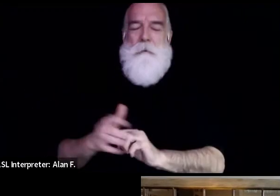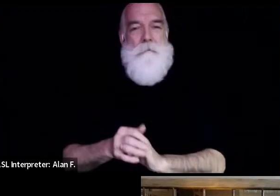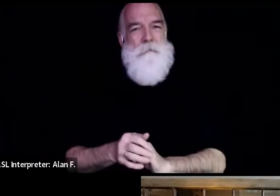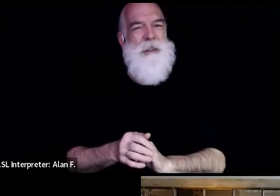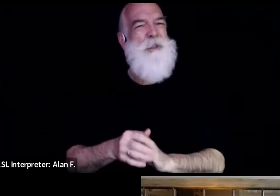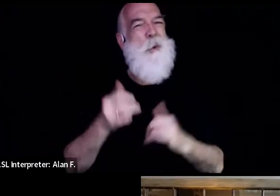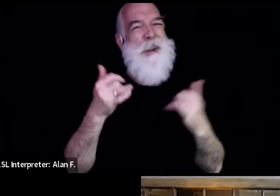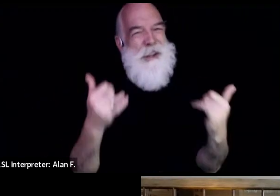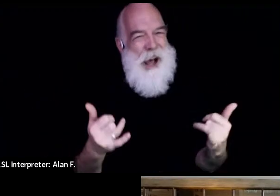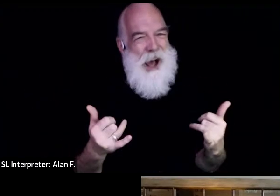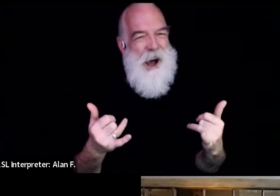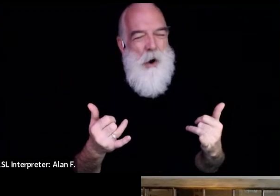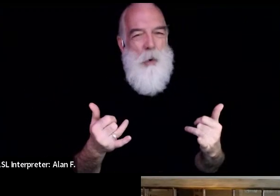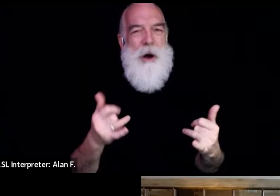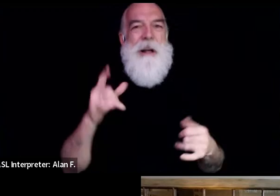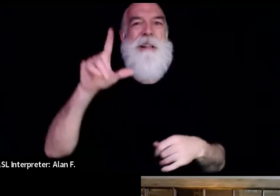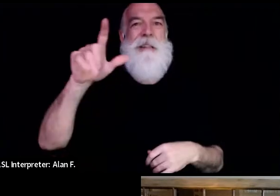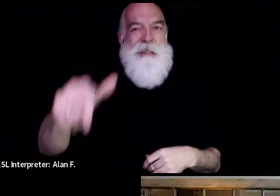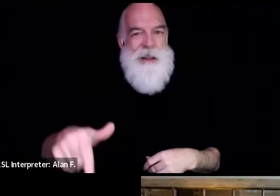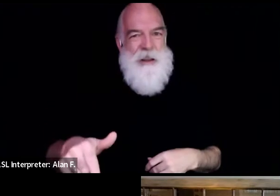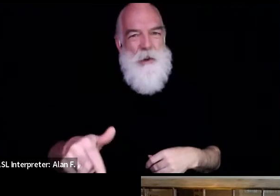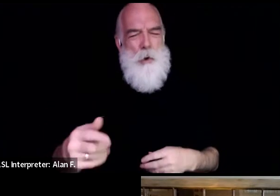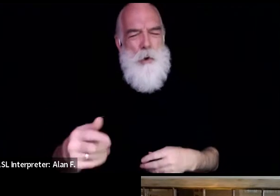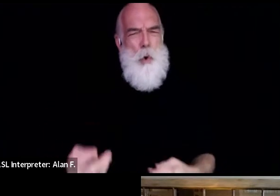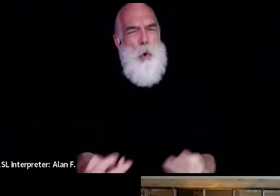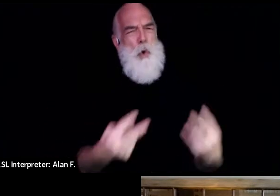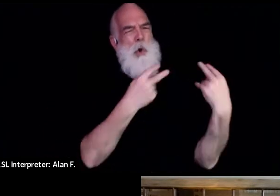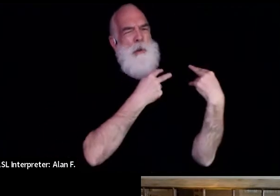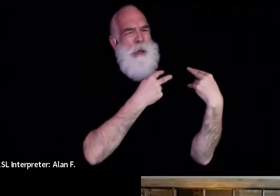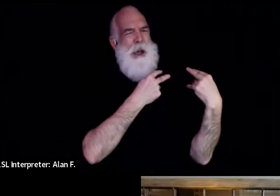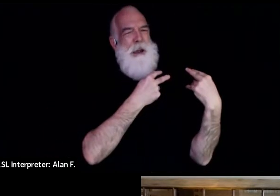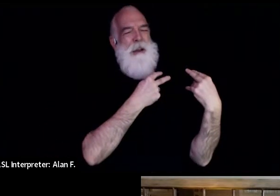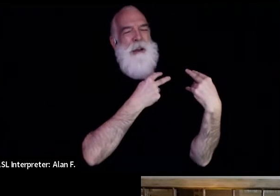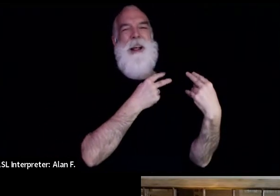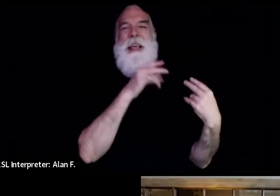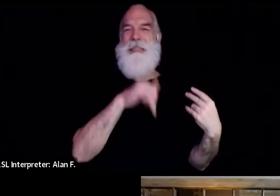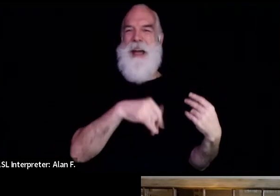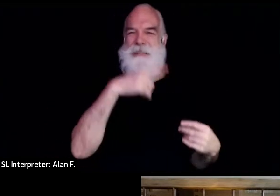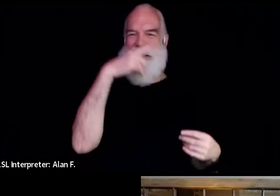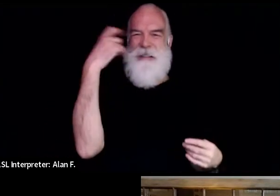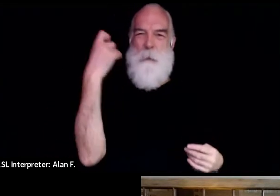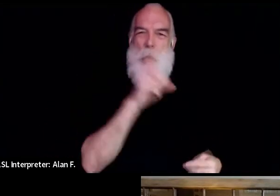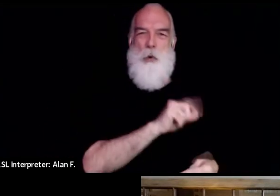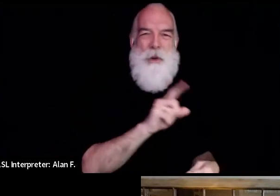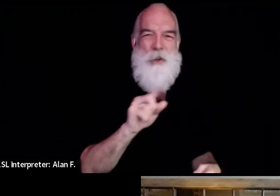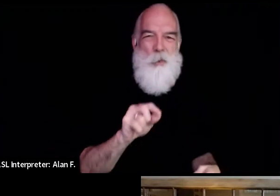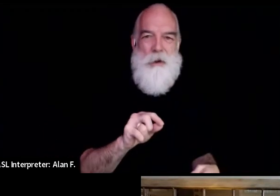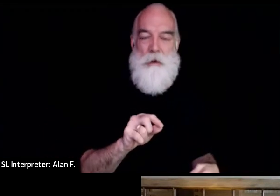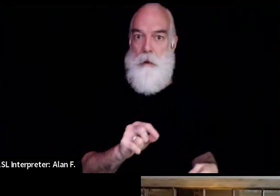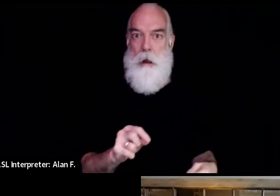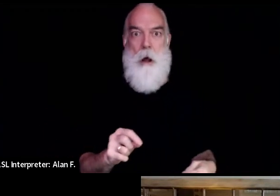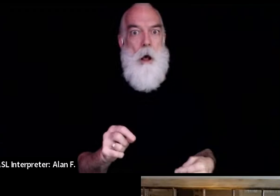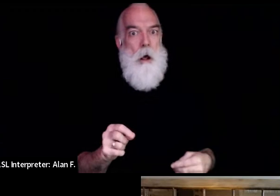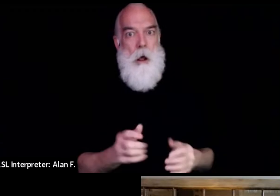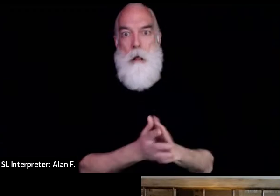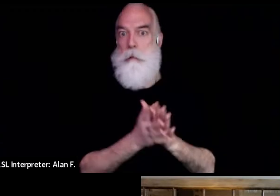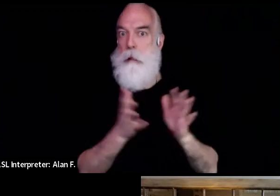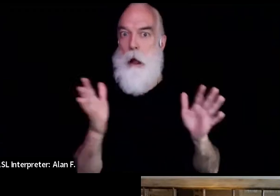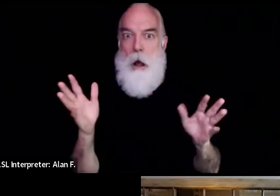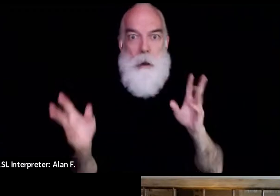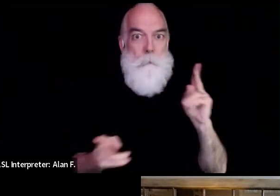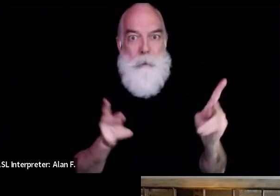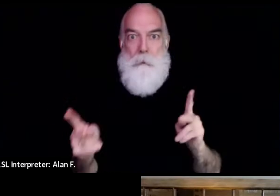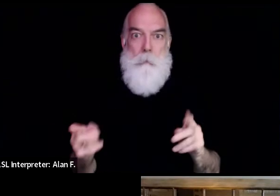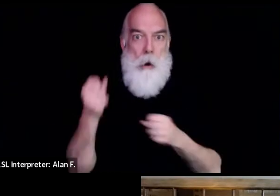the upsurge of public protests in the summer of 2020, which is probably the most Americans who are on the street since Kent State in 1970 at the same